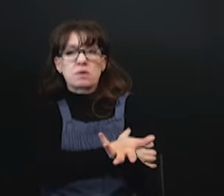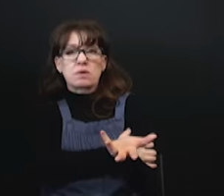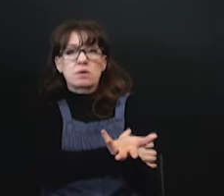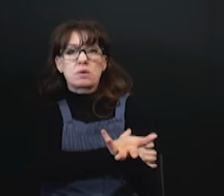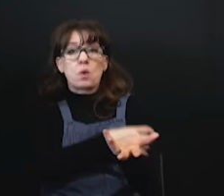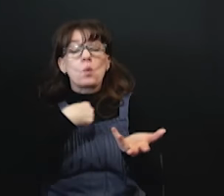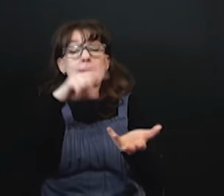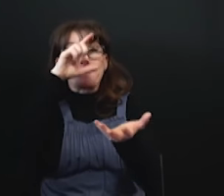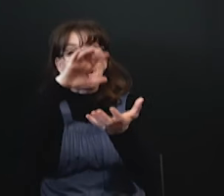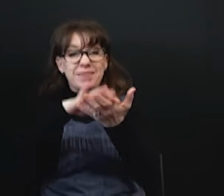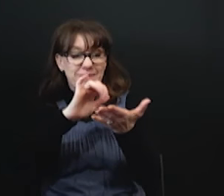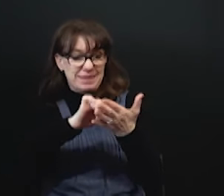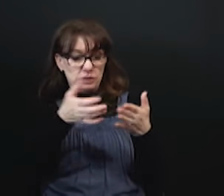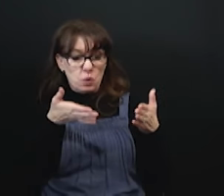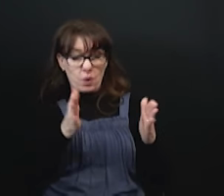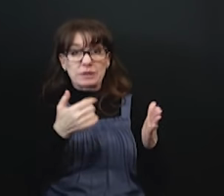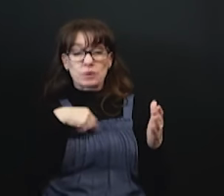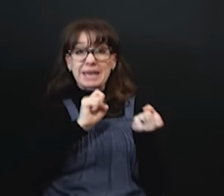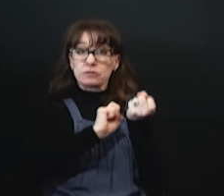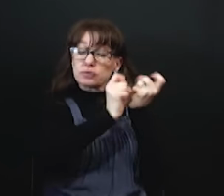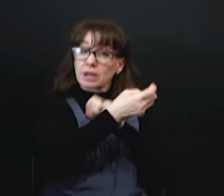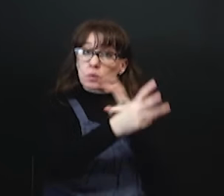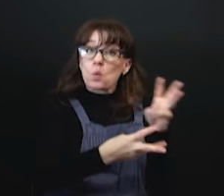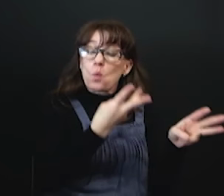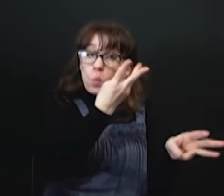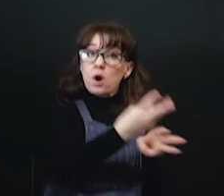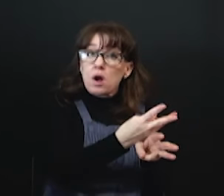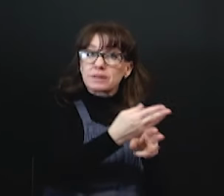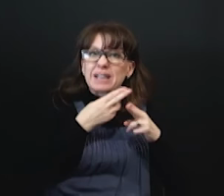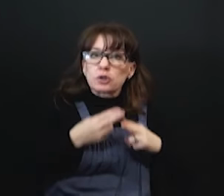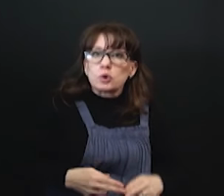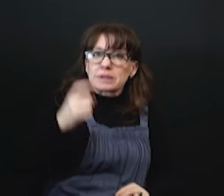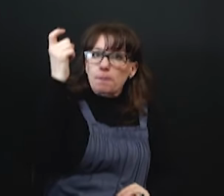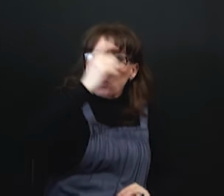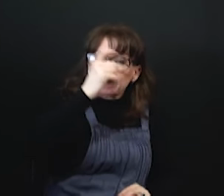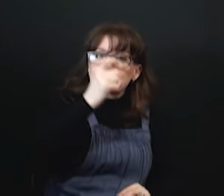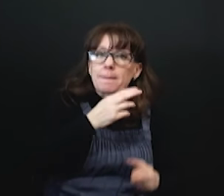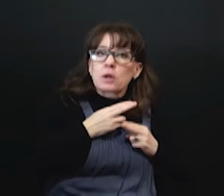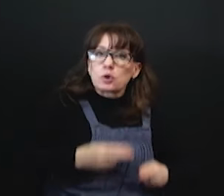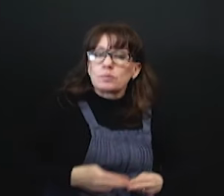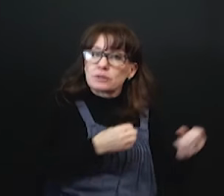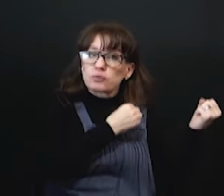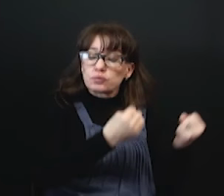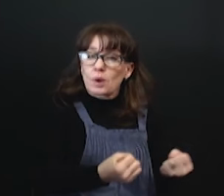We believe that these are the vehicles by which we will change the world in human wisdom and human strength.